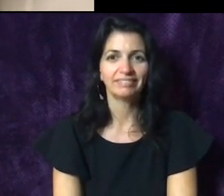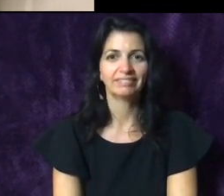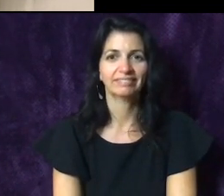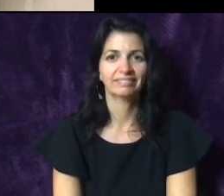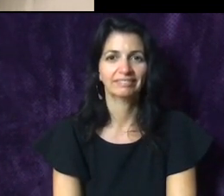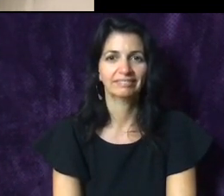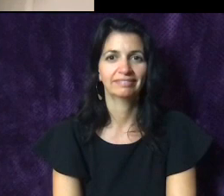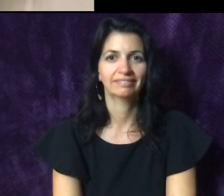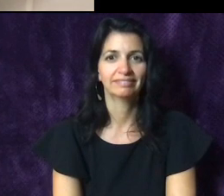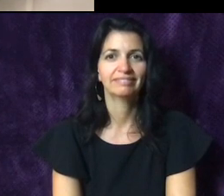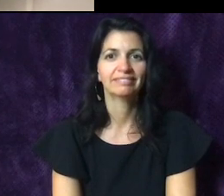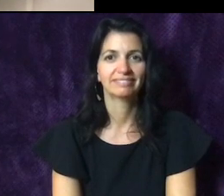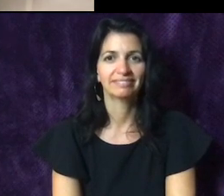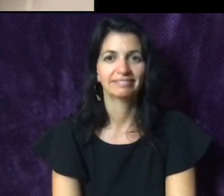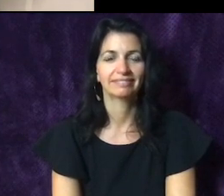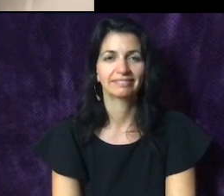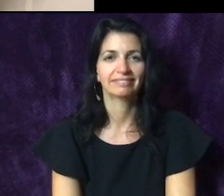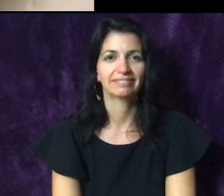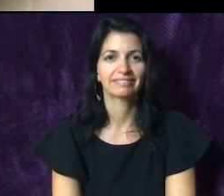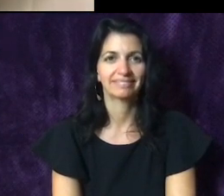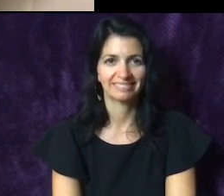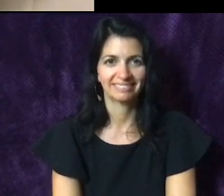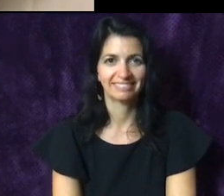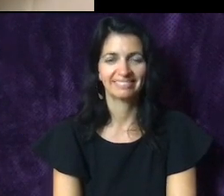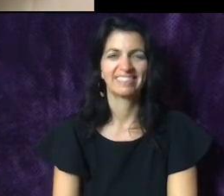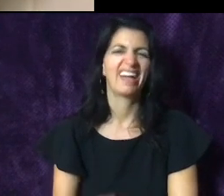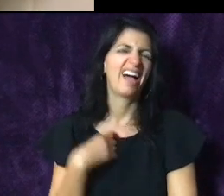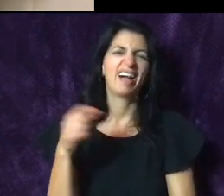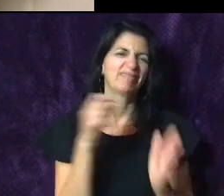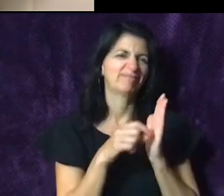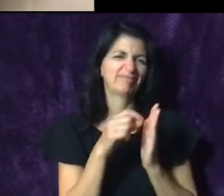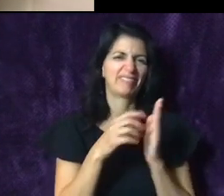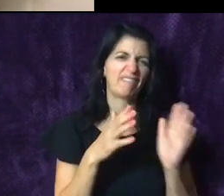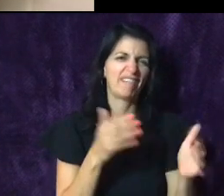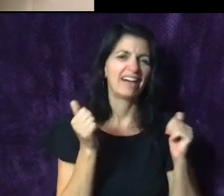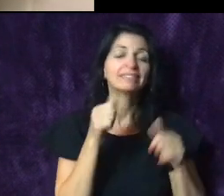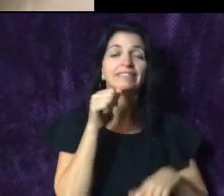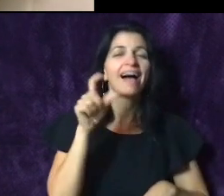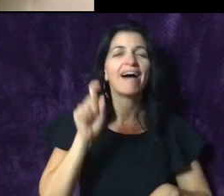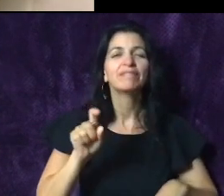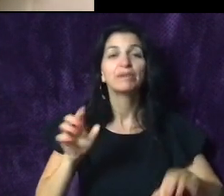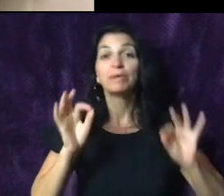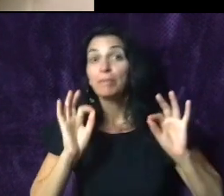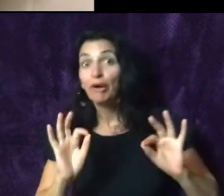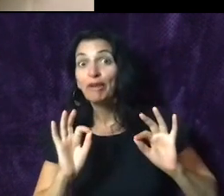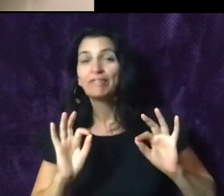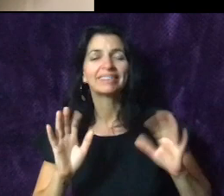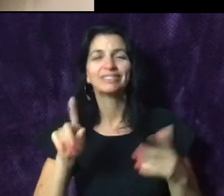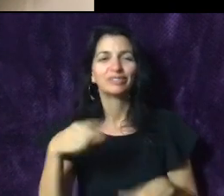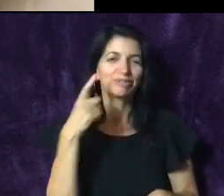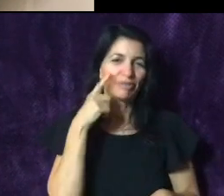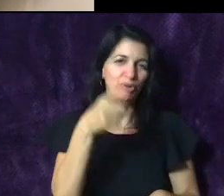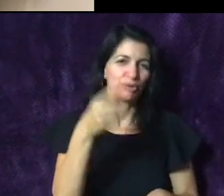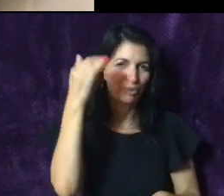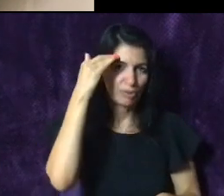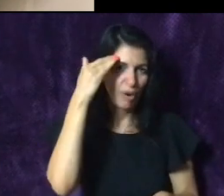I'm going to draw, these could be quick. These are just so you know what the note is. It doesn't have to be beautiful and